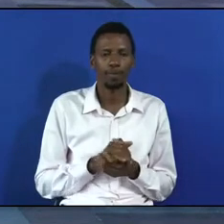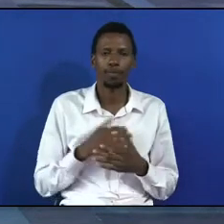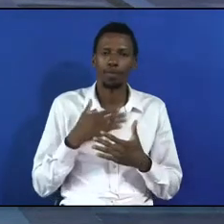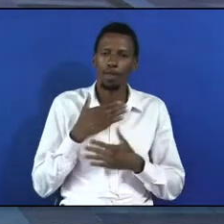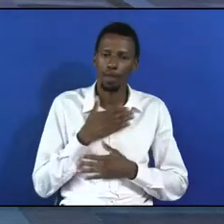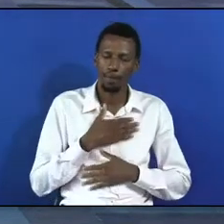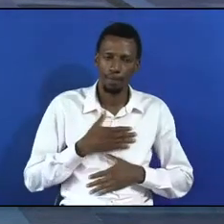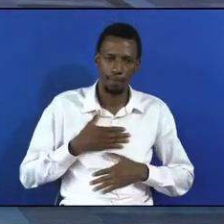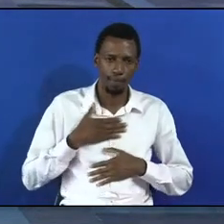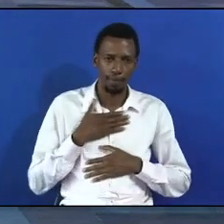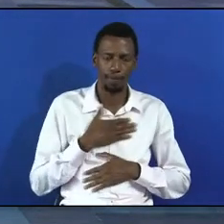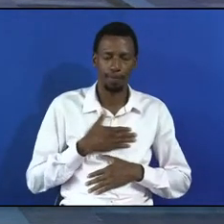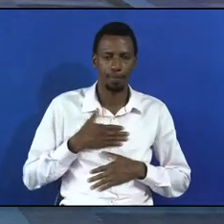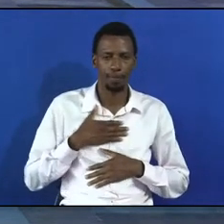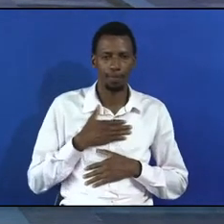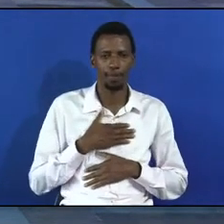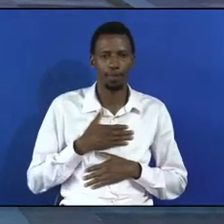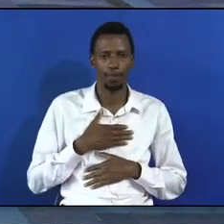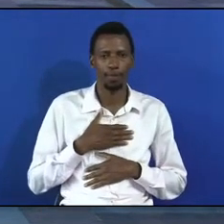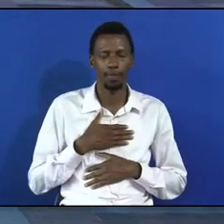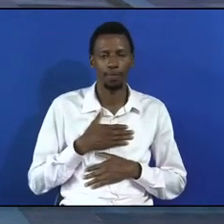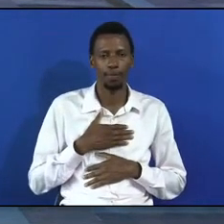Priests.